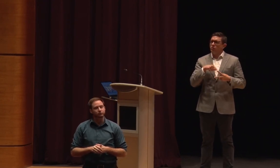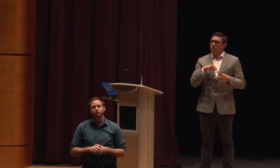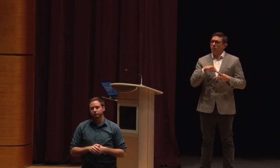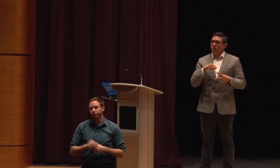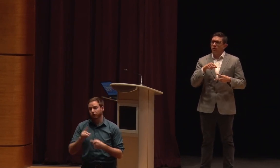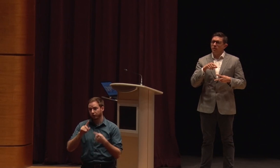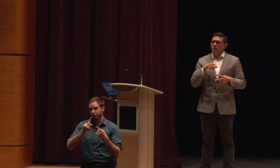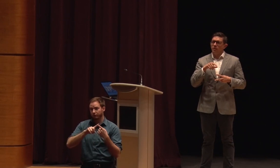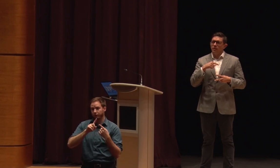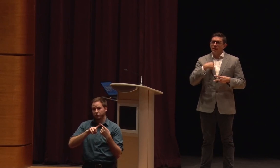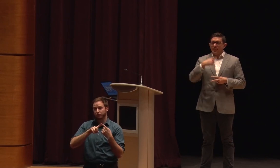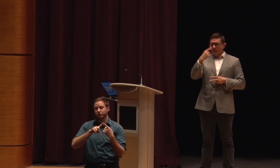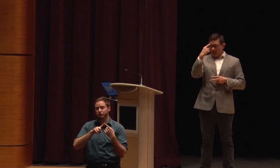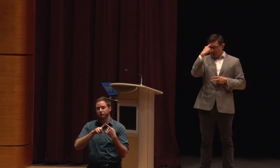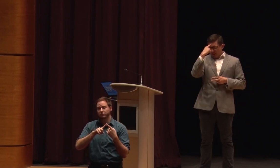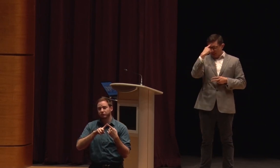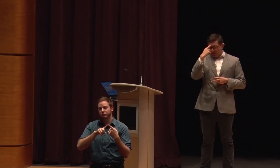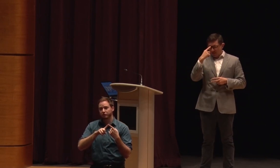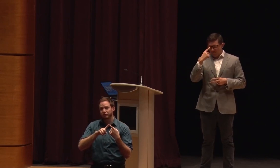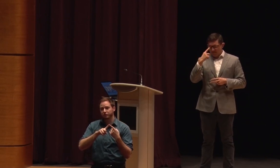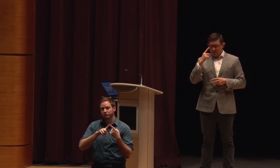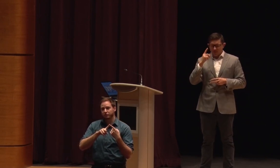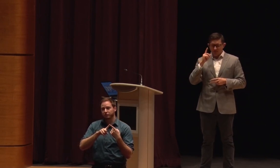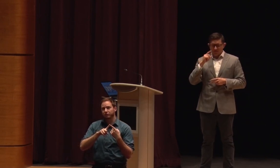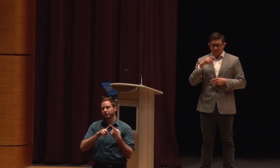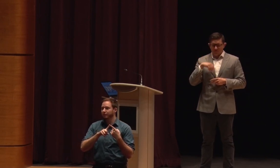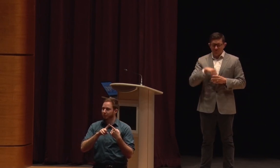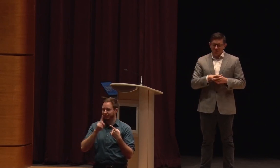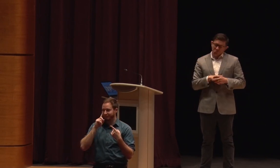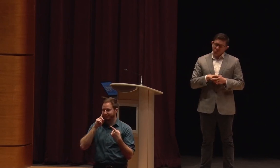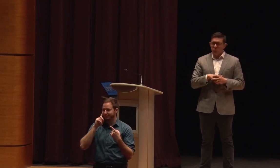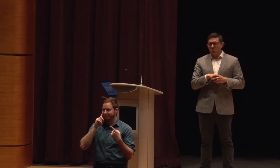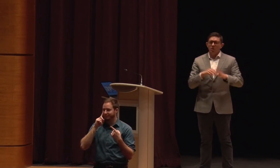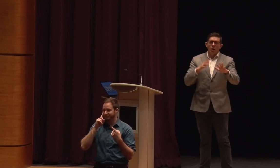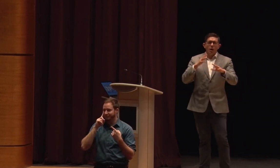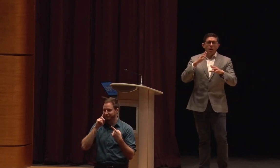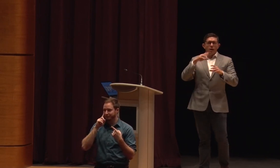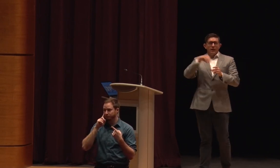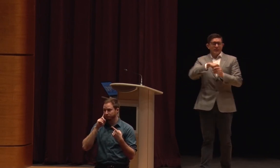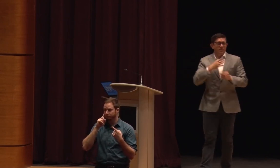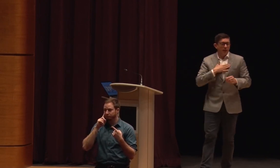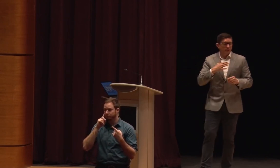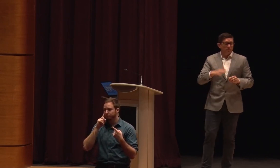Okay, so the first question, let me think.